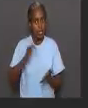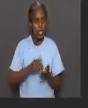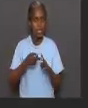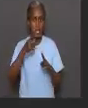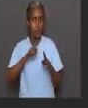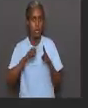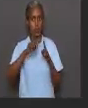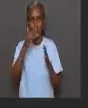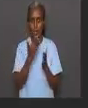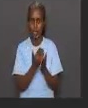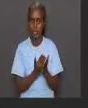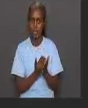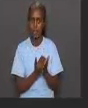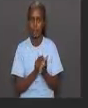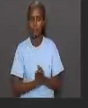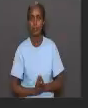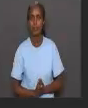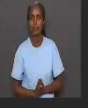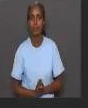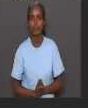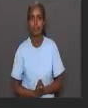Let's get back to our lesson.